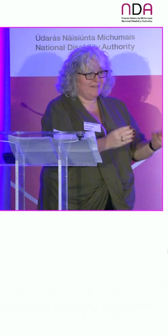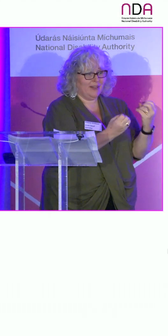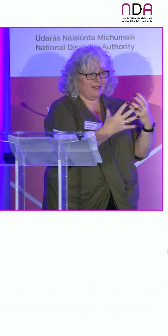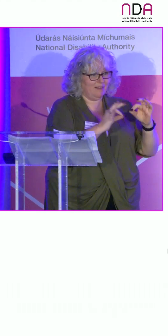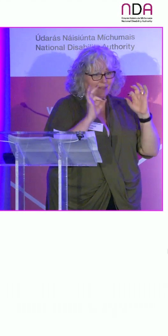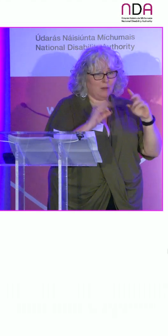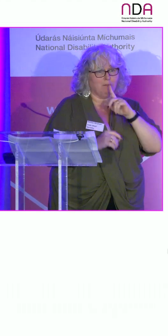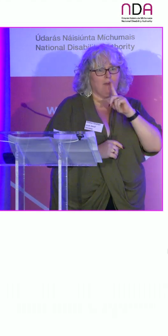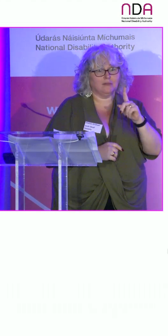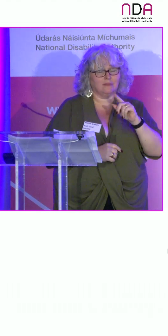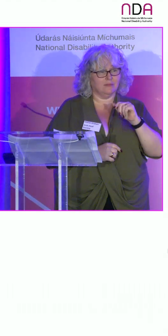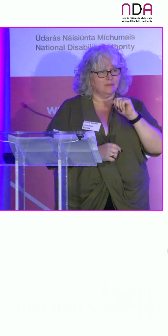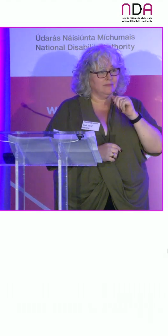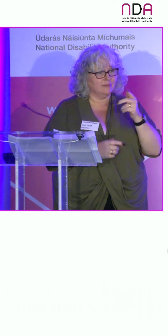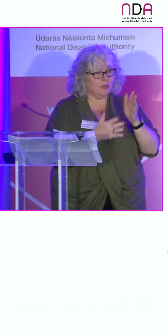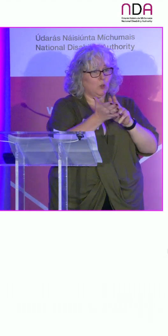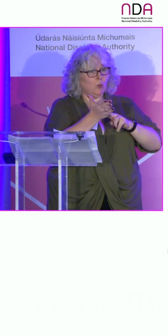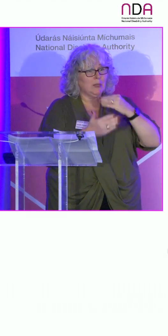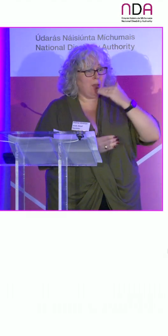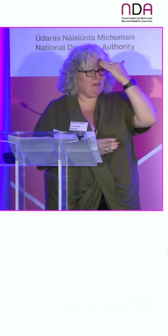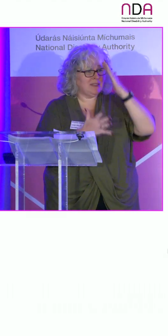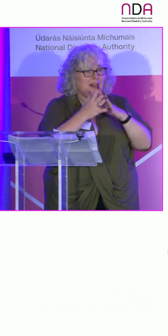from the ground up.